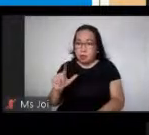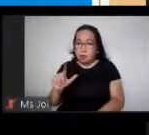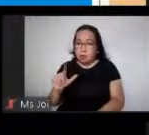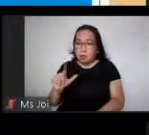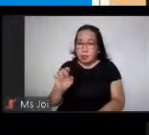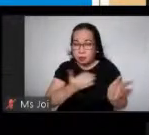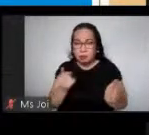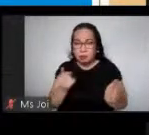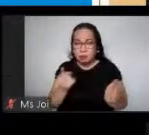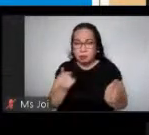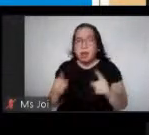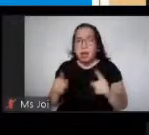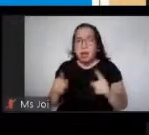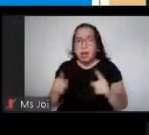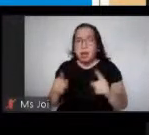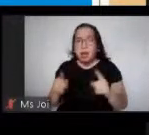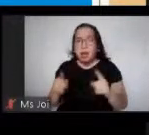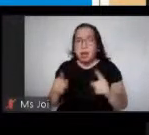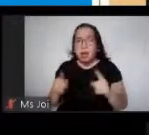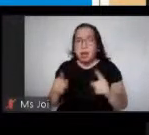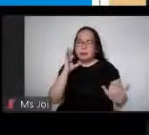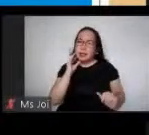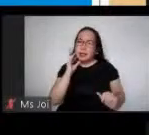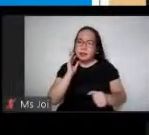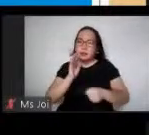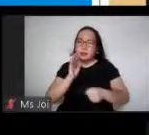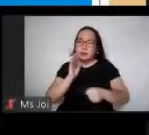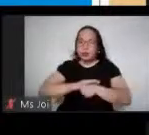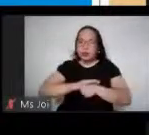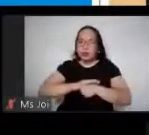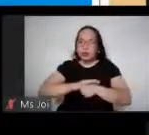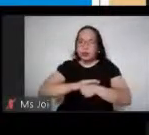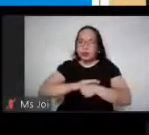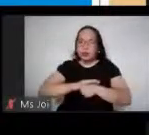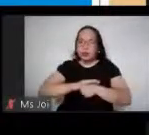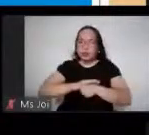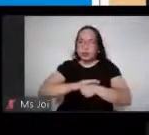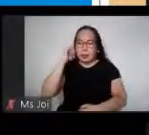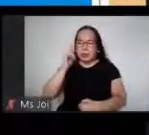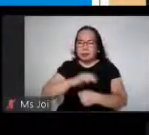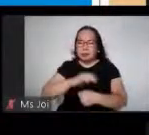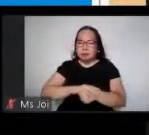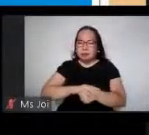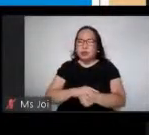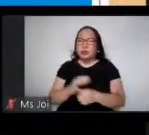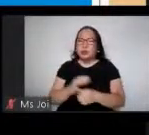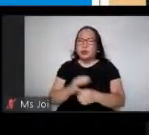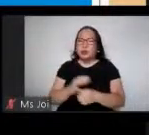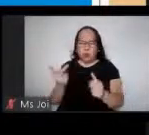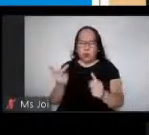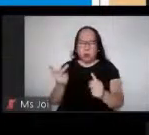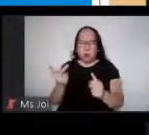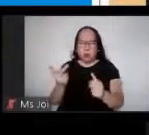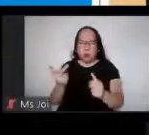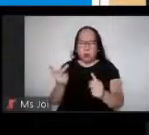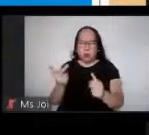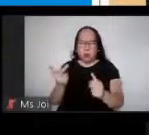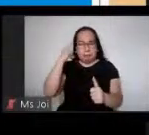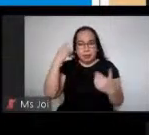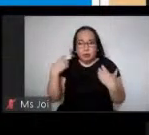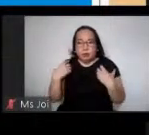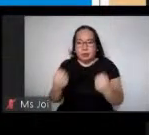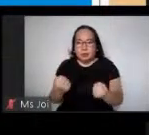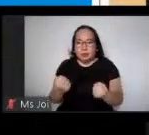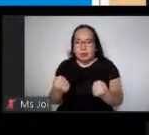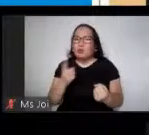So we should really remember that our mental health is important during this time. So one practical thing you can do is